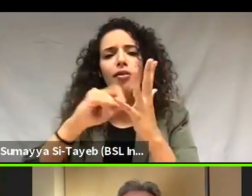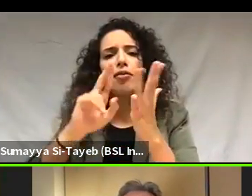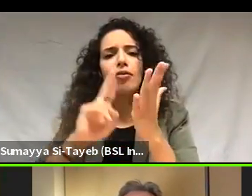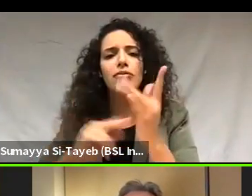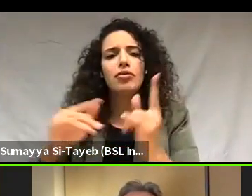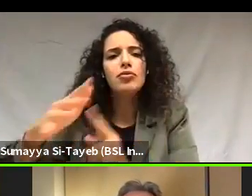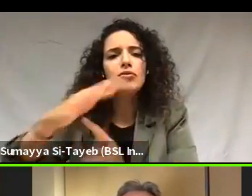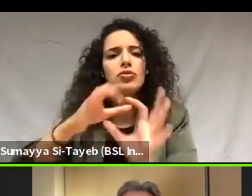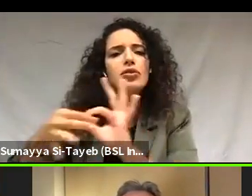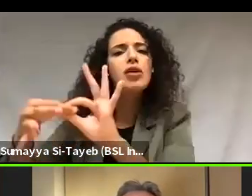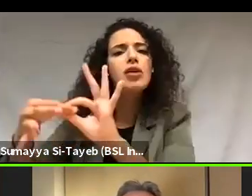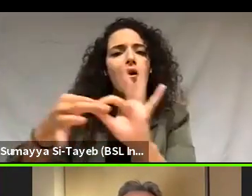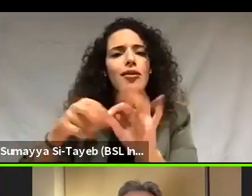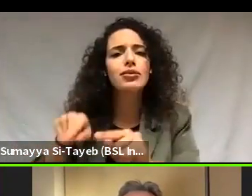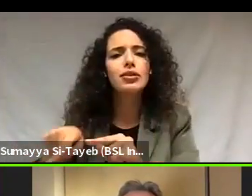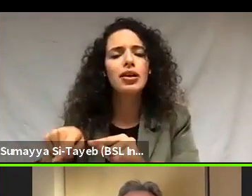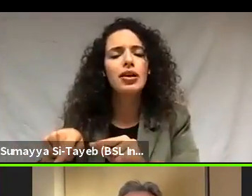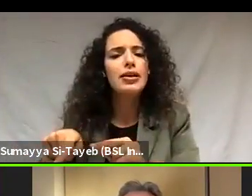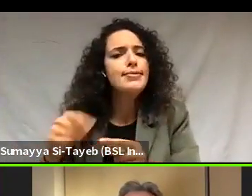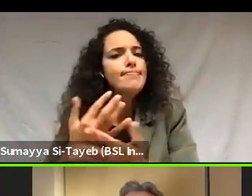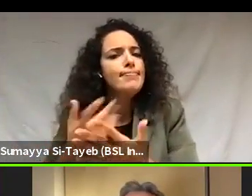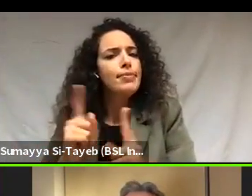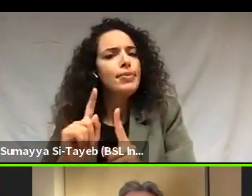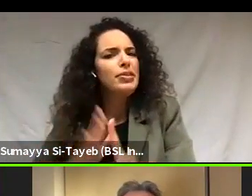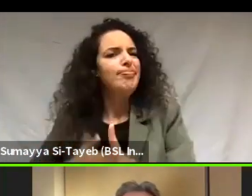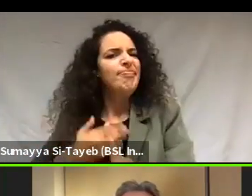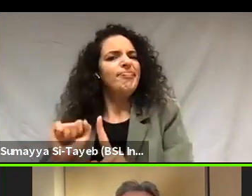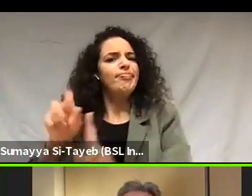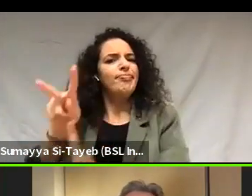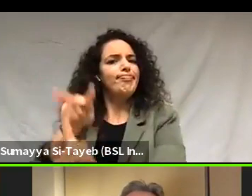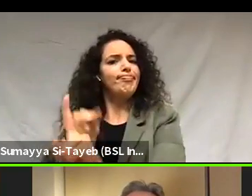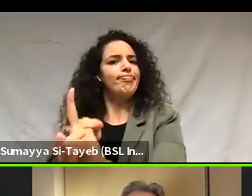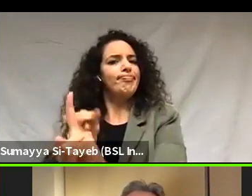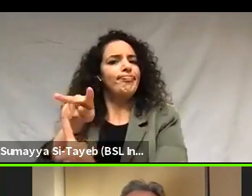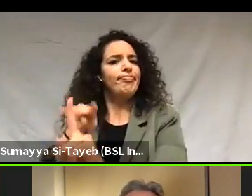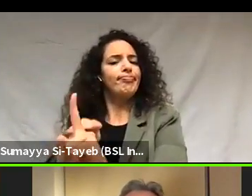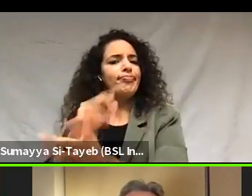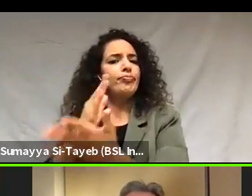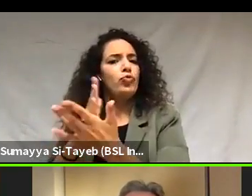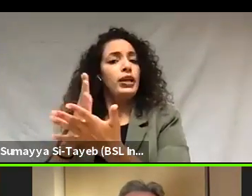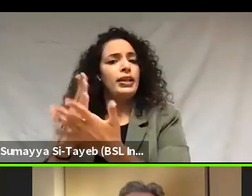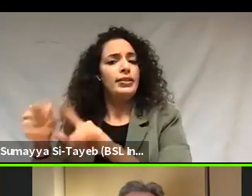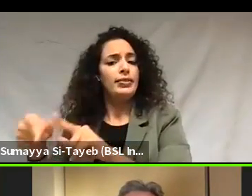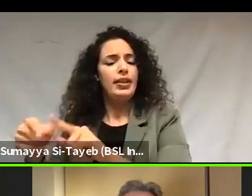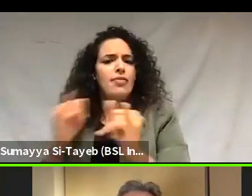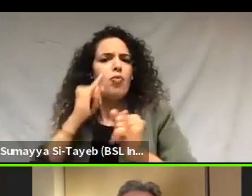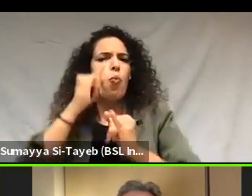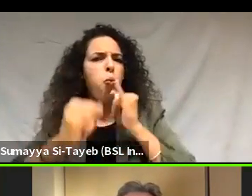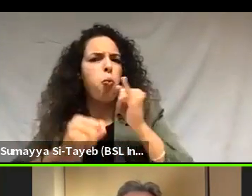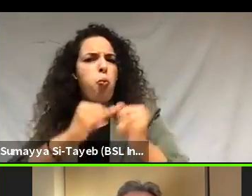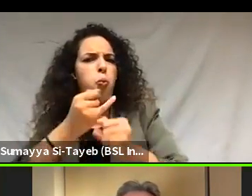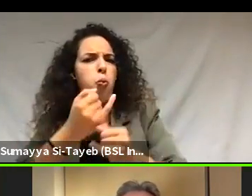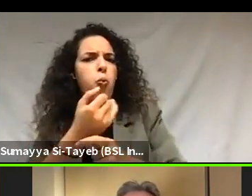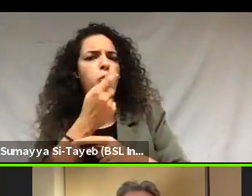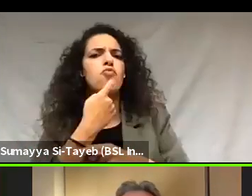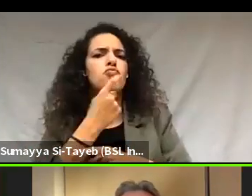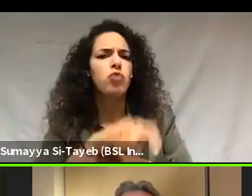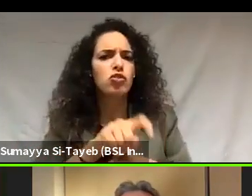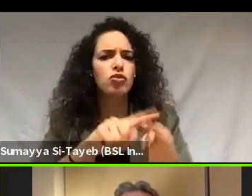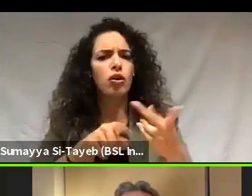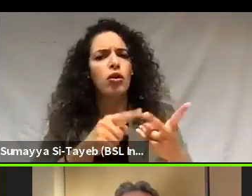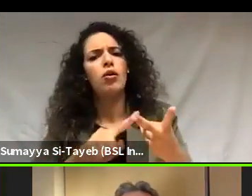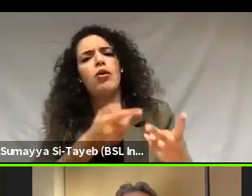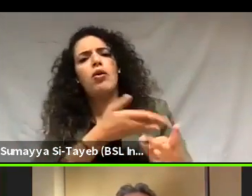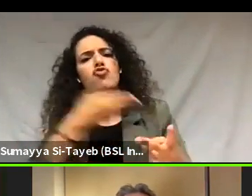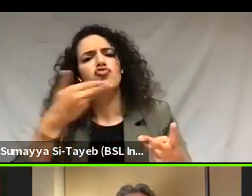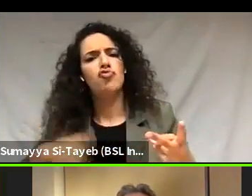likes their sort of outlook. They tend to attack or be very critical of Russia and China. They've done